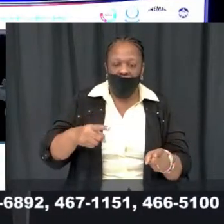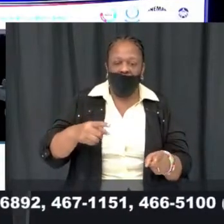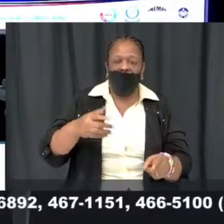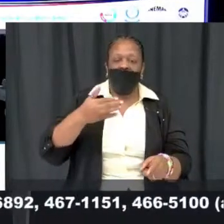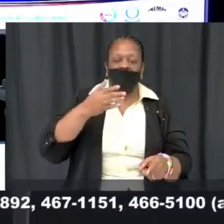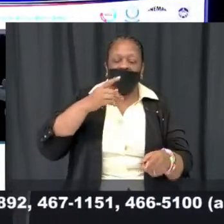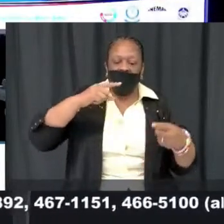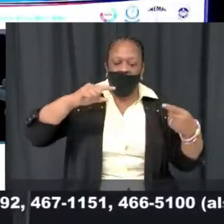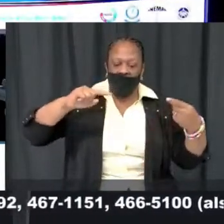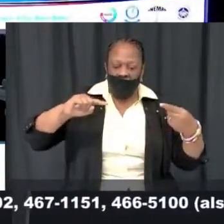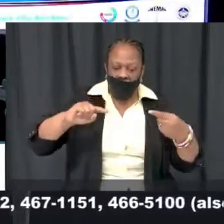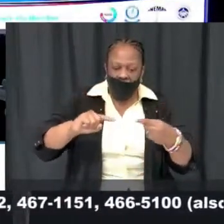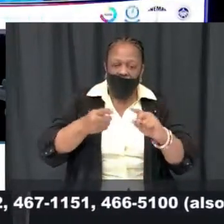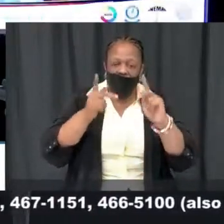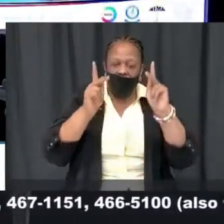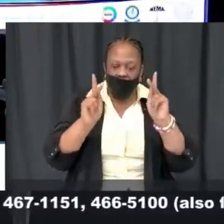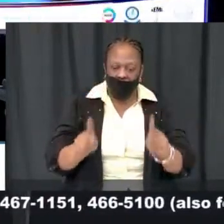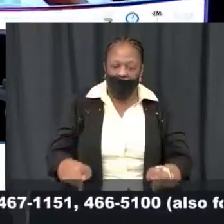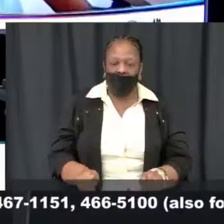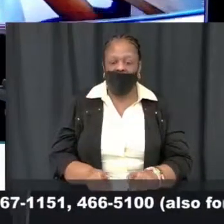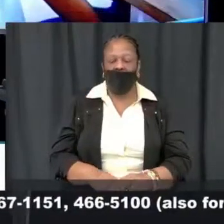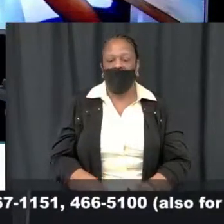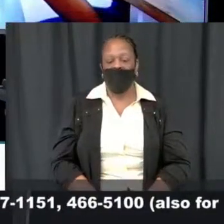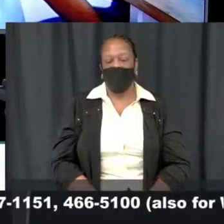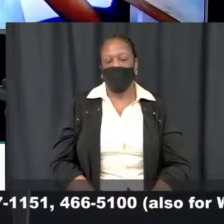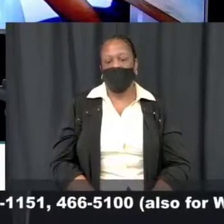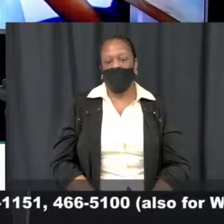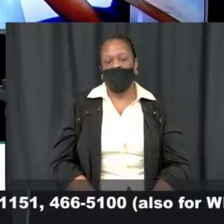done with a malicious intent.